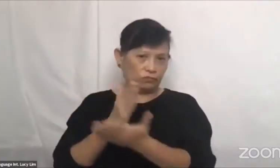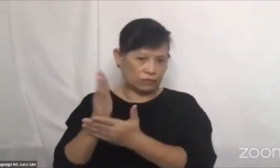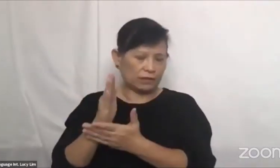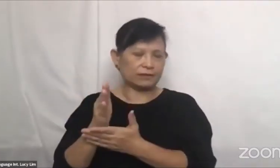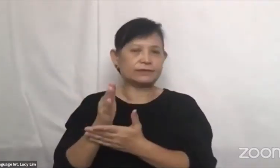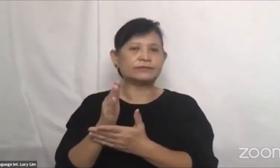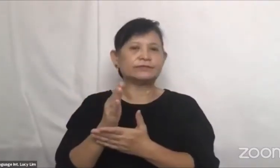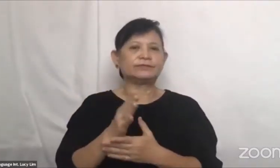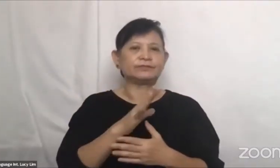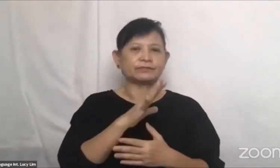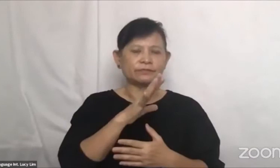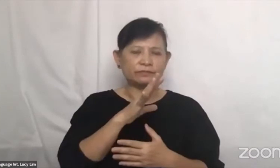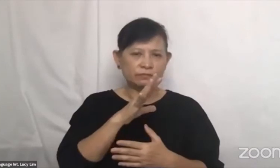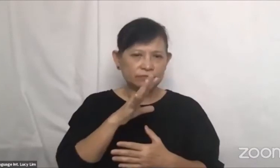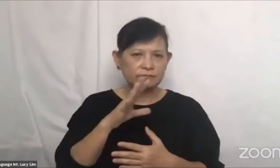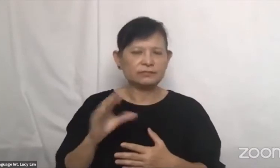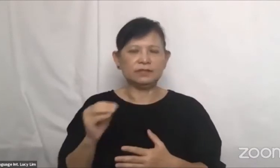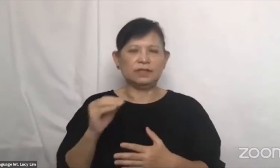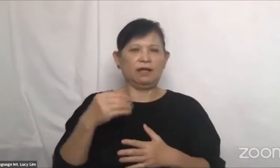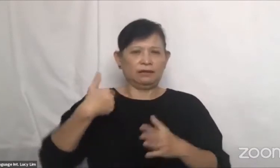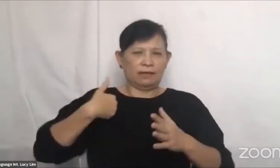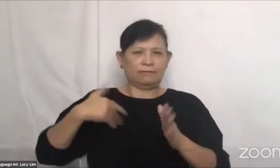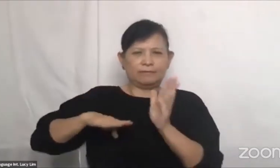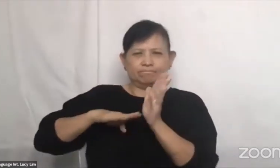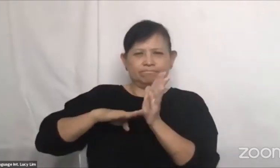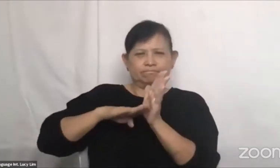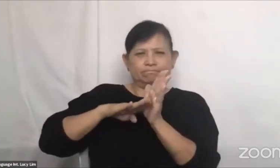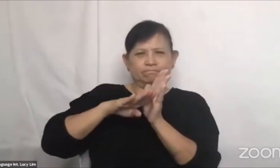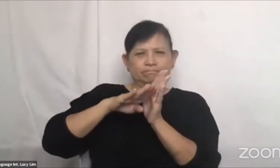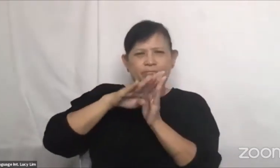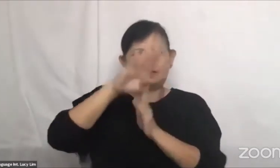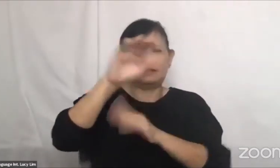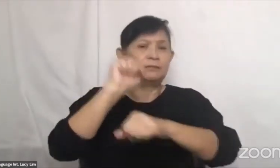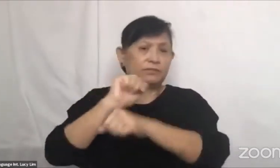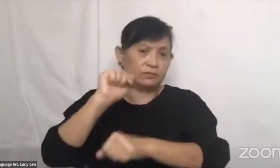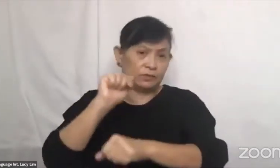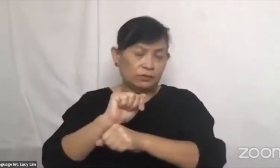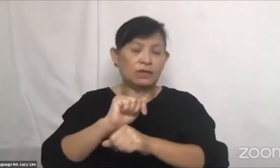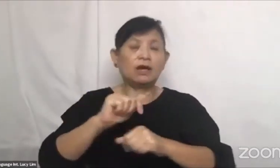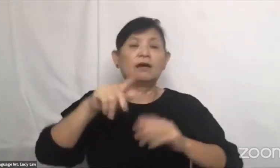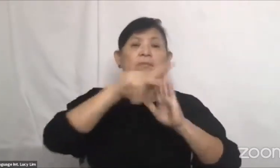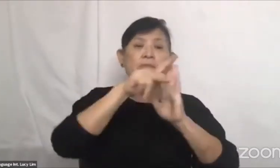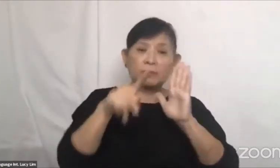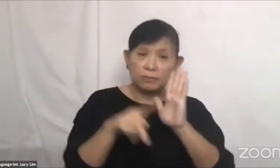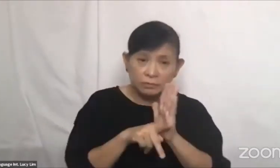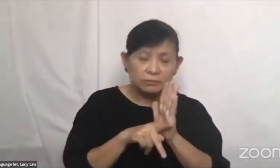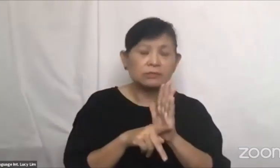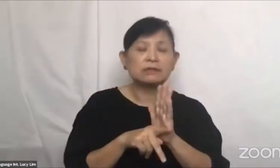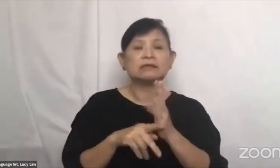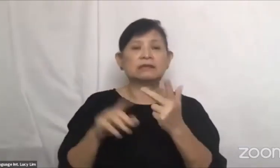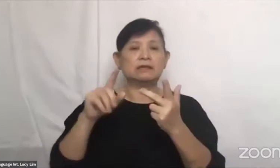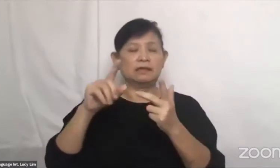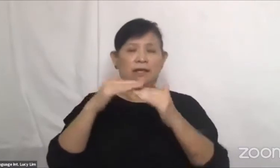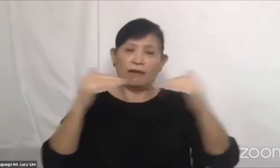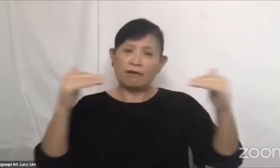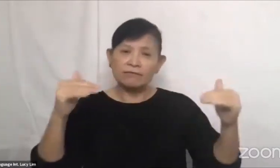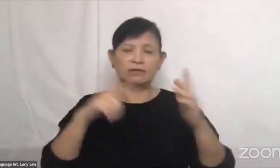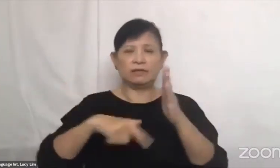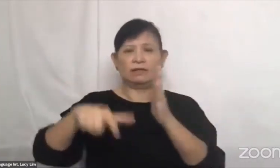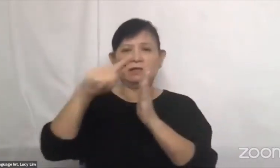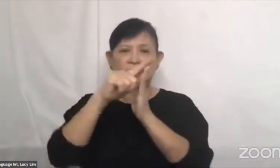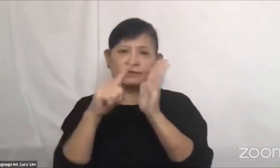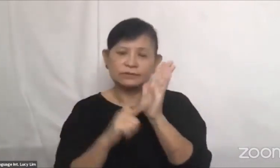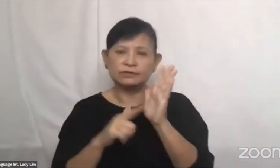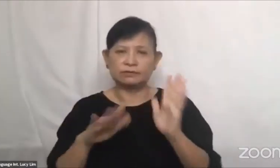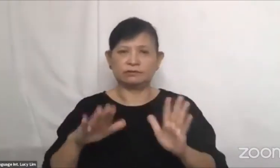fast track, accelerate some of the work around on disability policy legislation. At least in the last